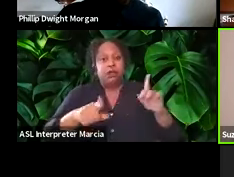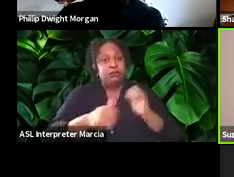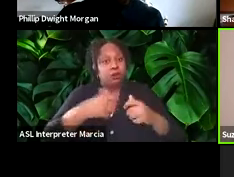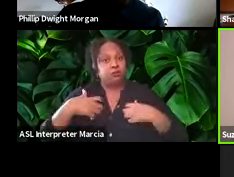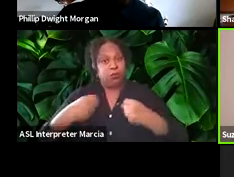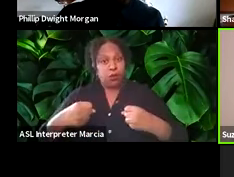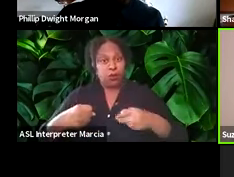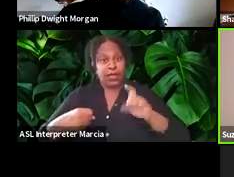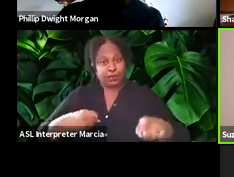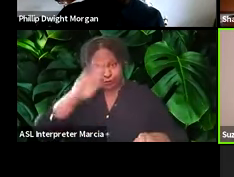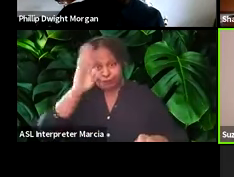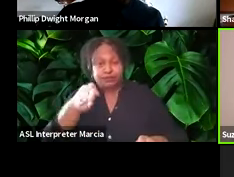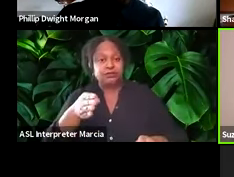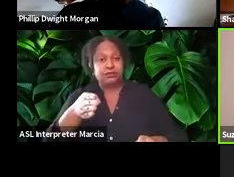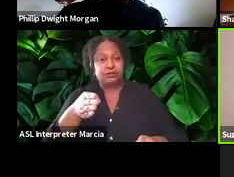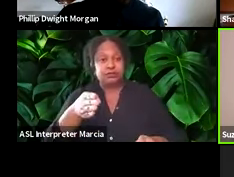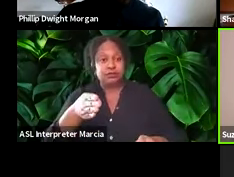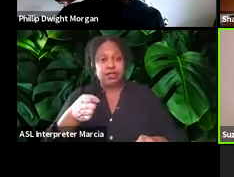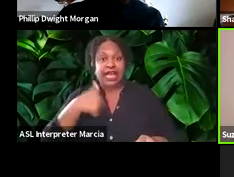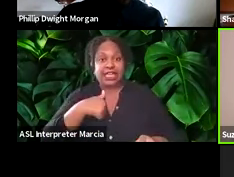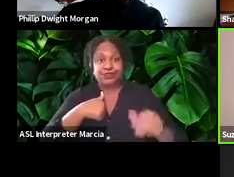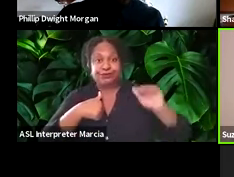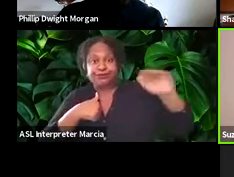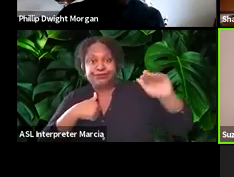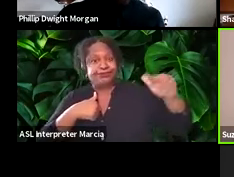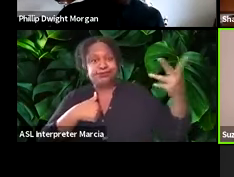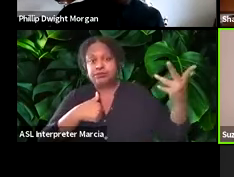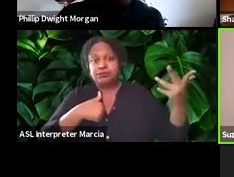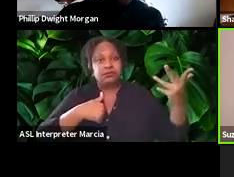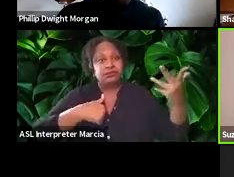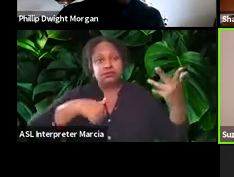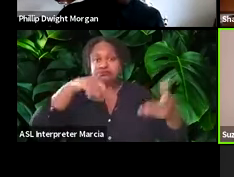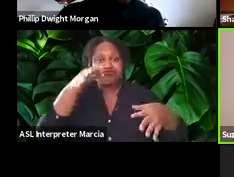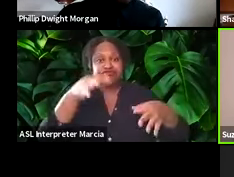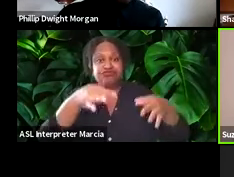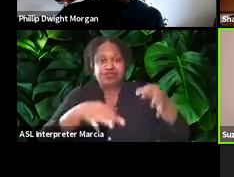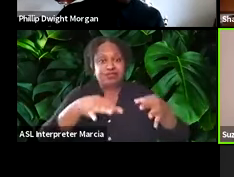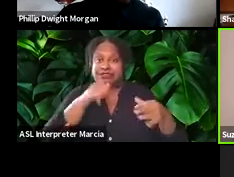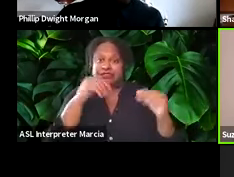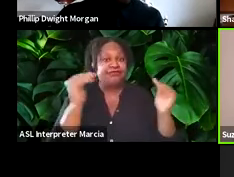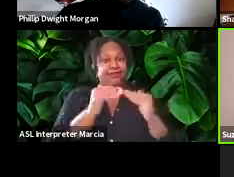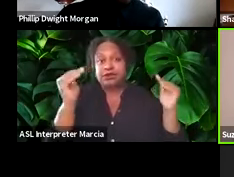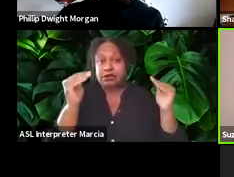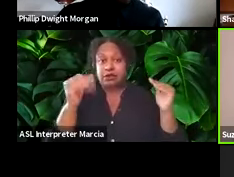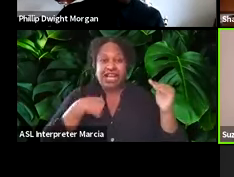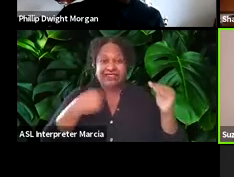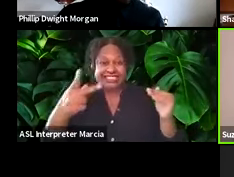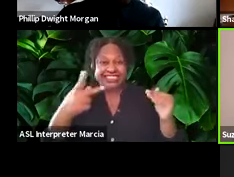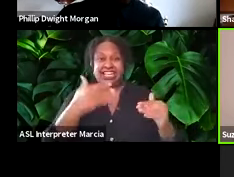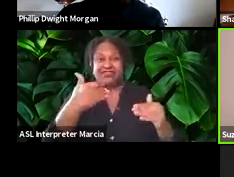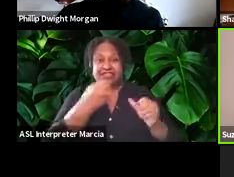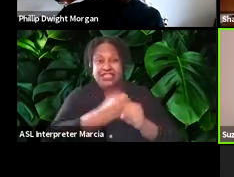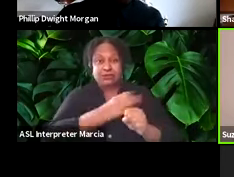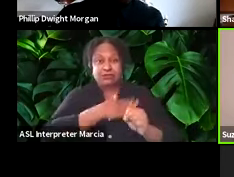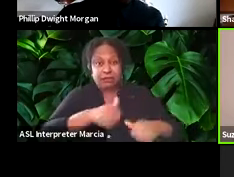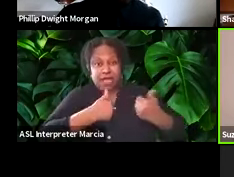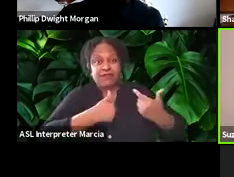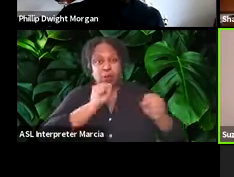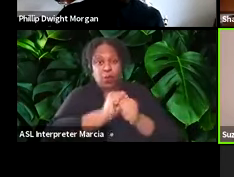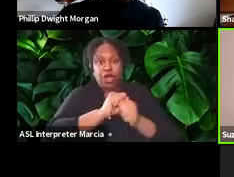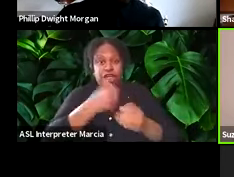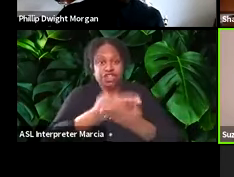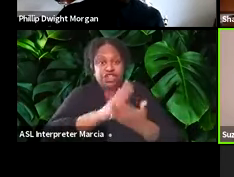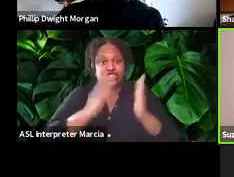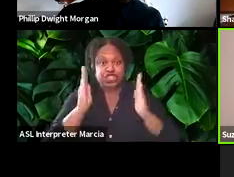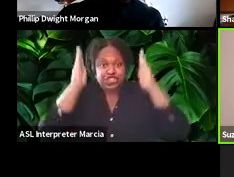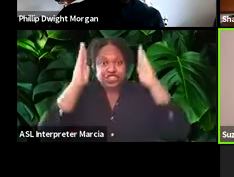I had to do, which was to call out the injustices that I saw, that I have seen in the 15 years of my life being a chef